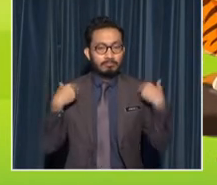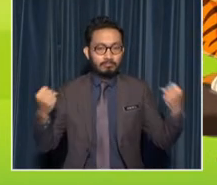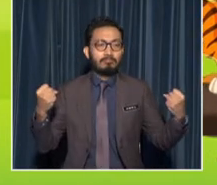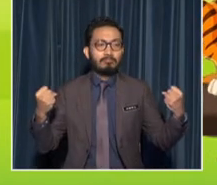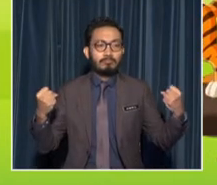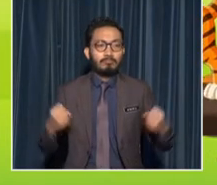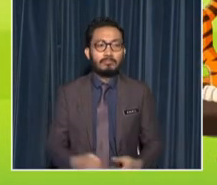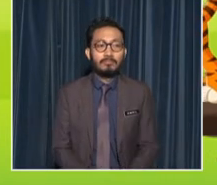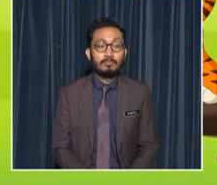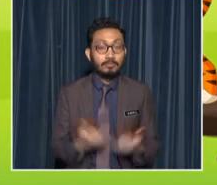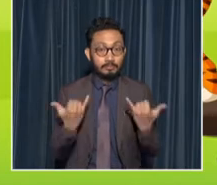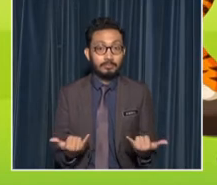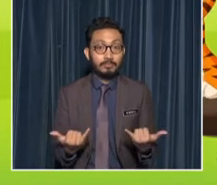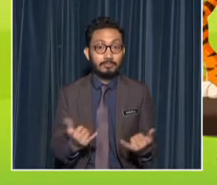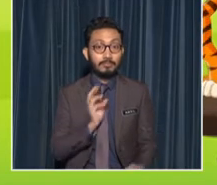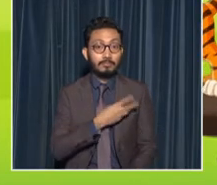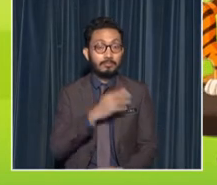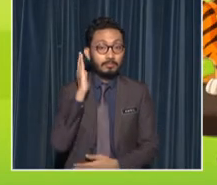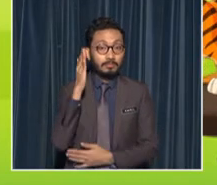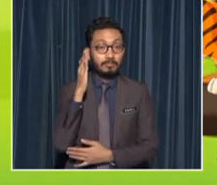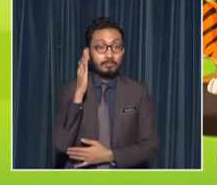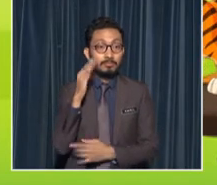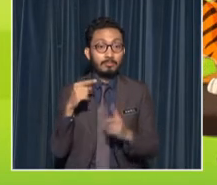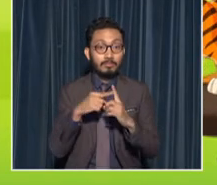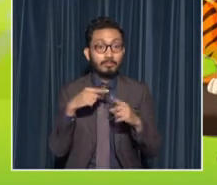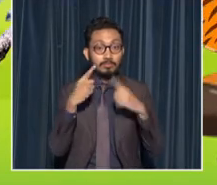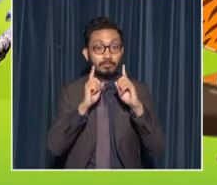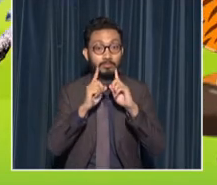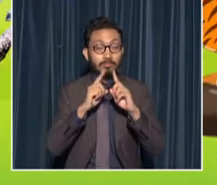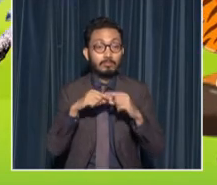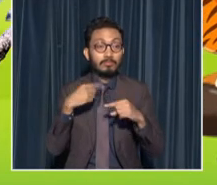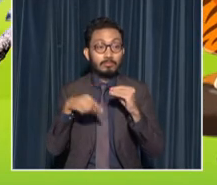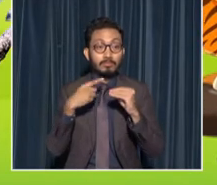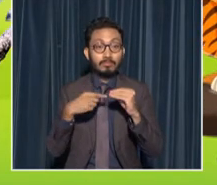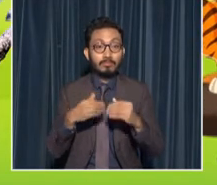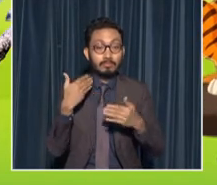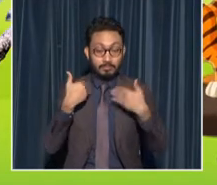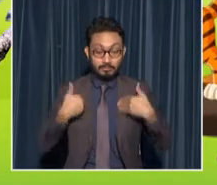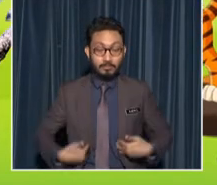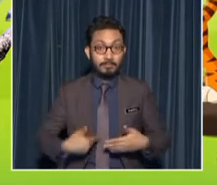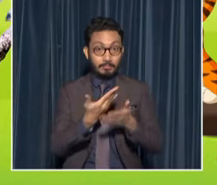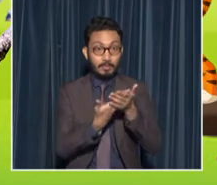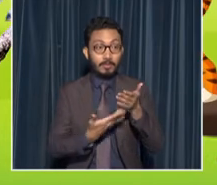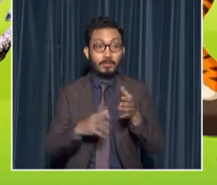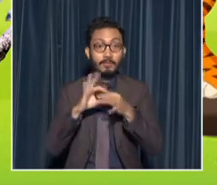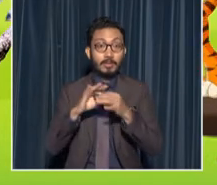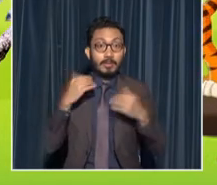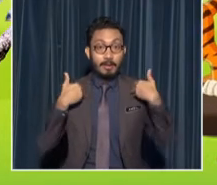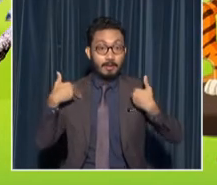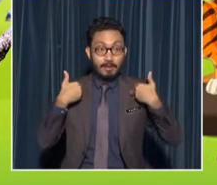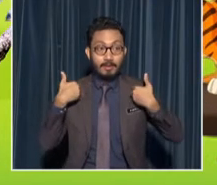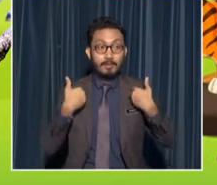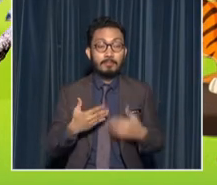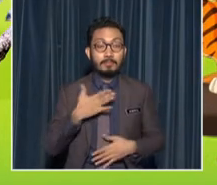great. Today, we are going to talk about body parts of animals.